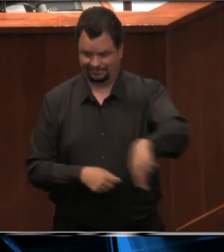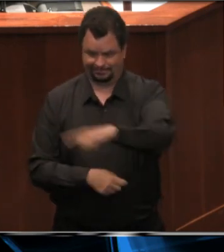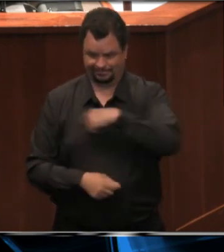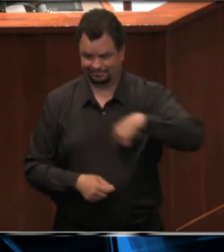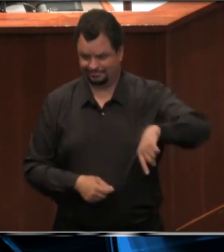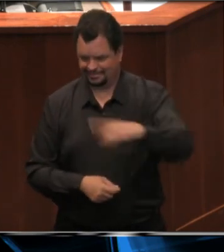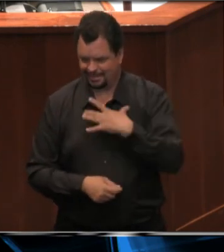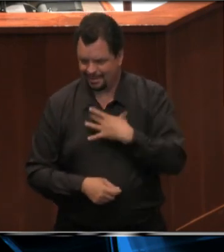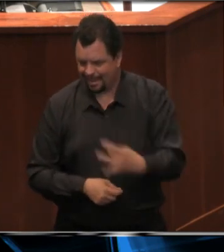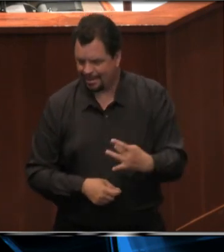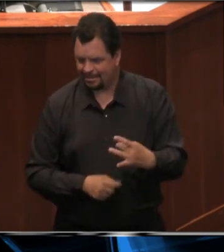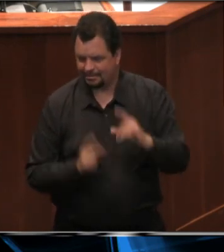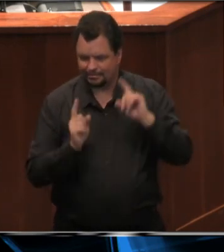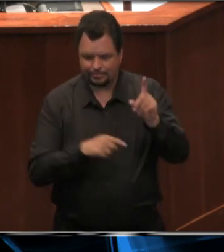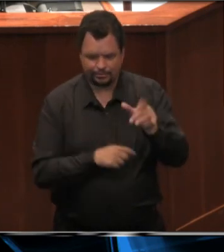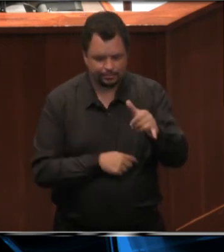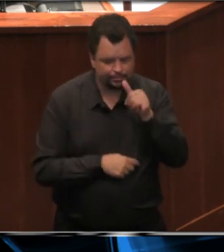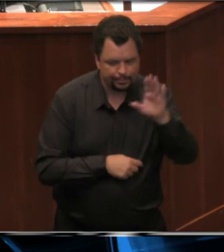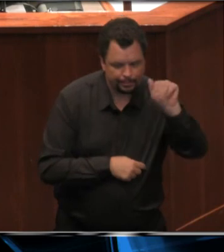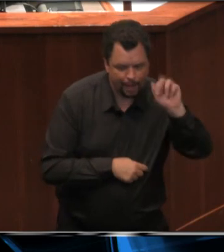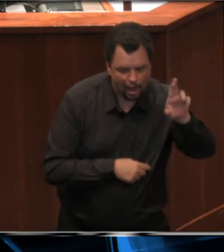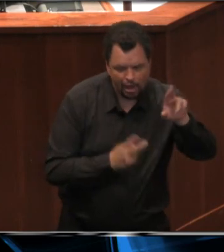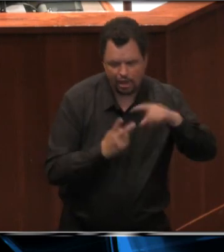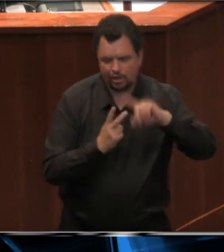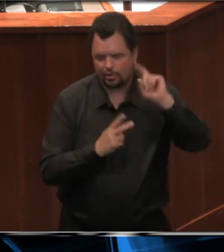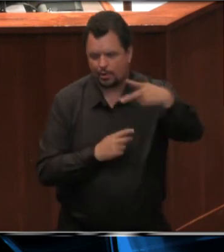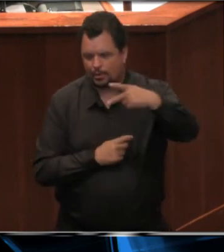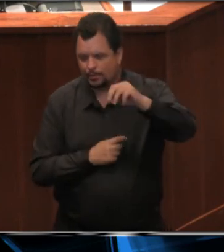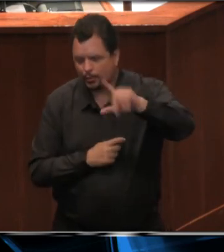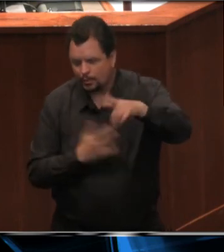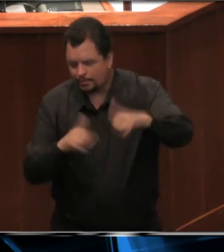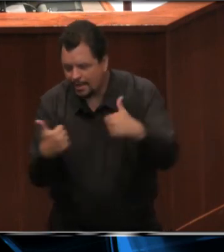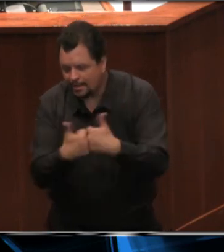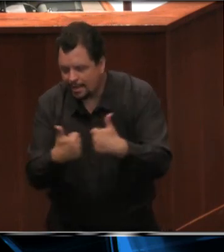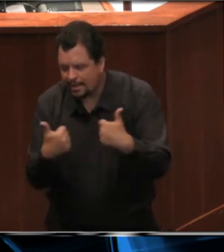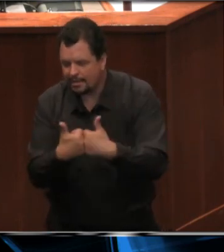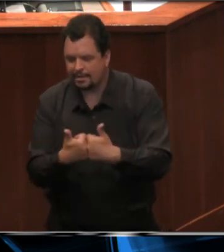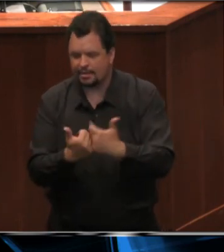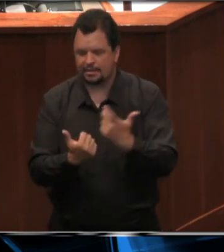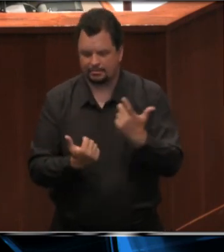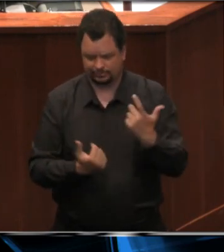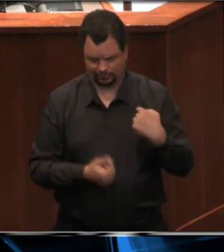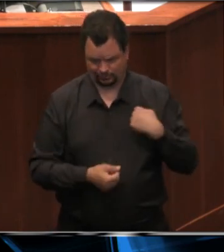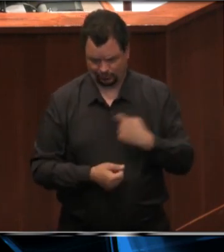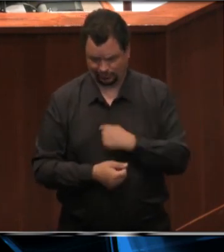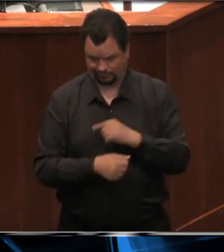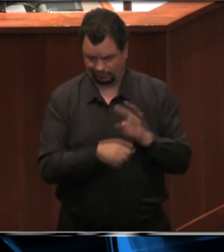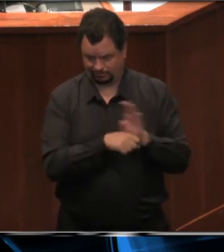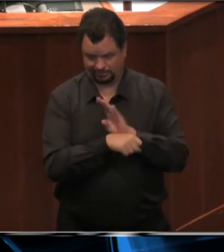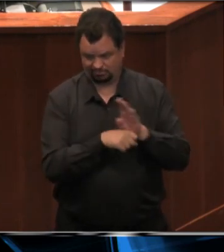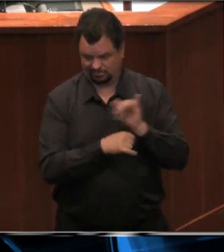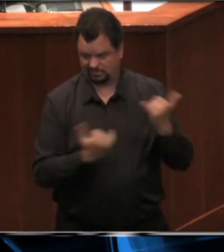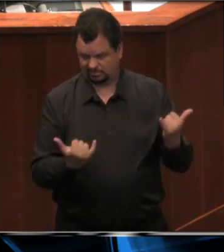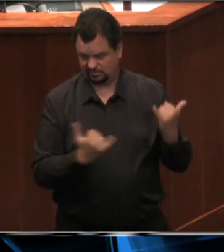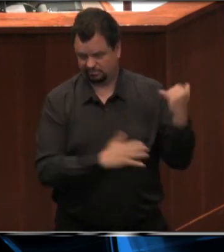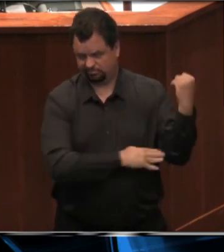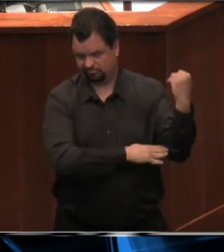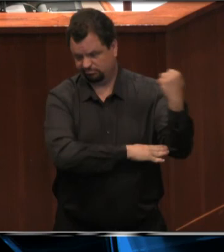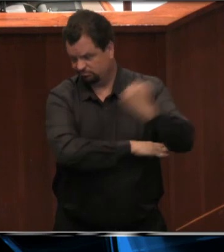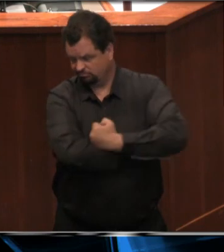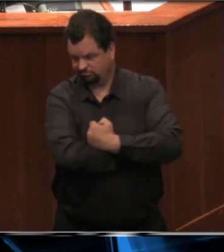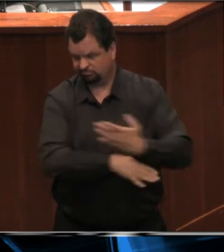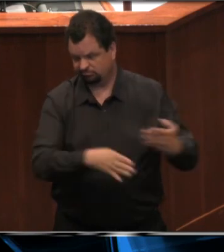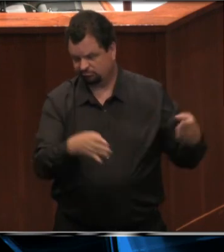And so we are obviously not doing anything. And so we've been waiting on the health department